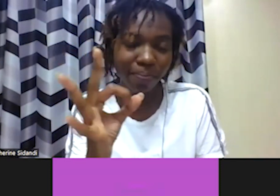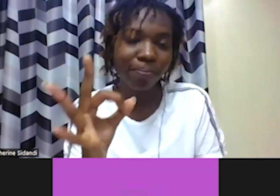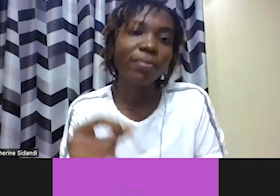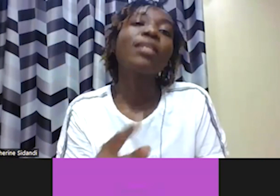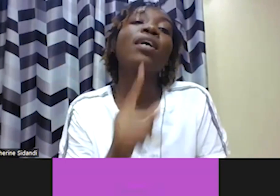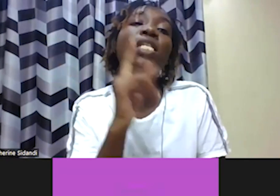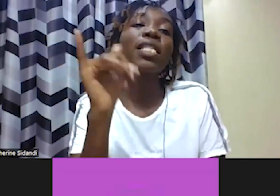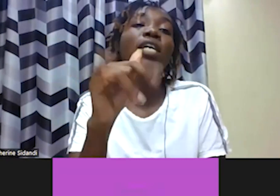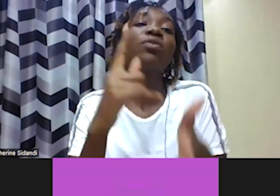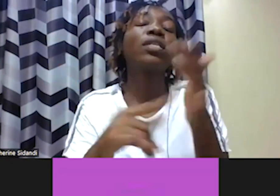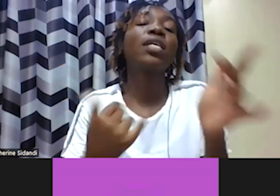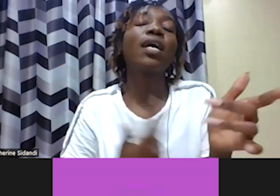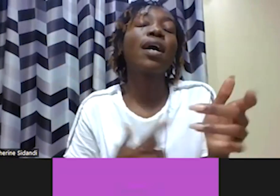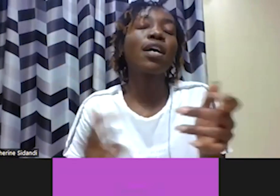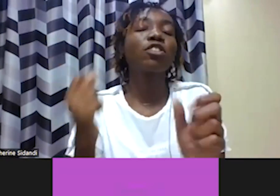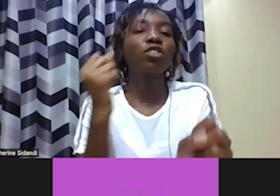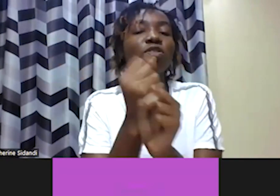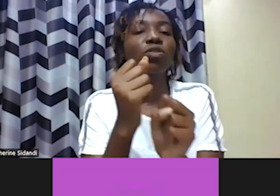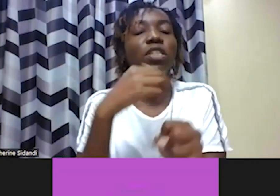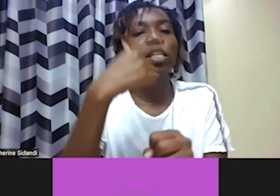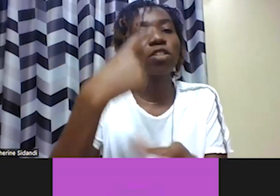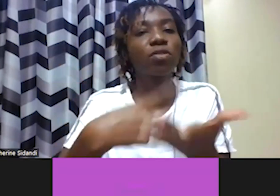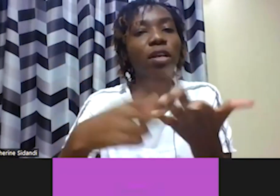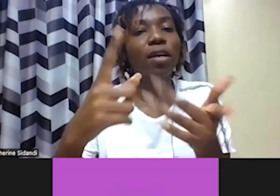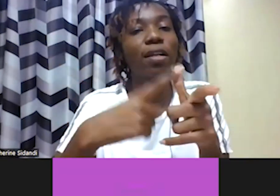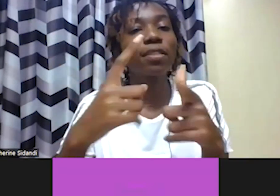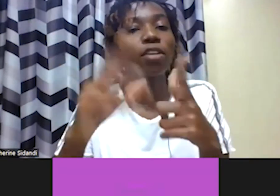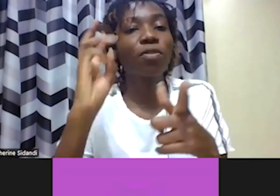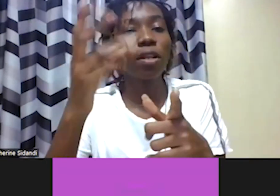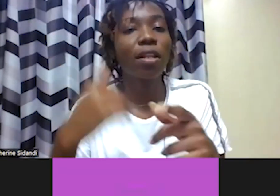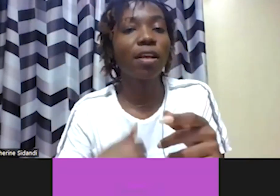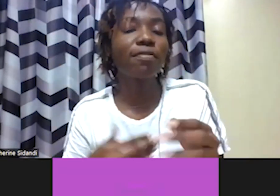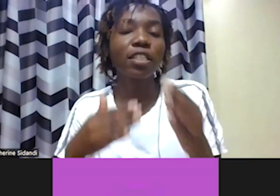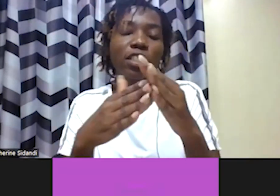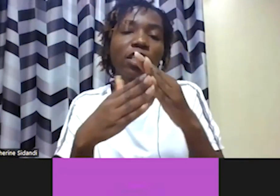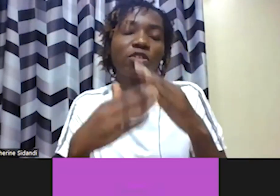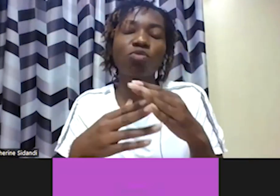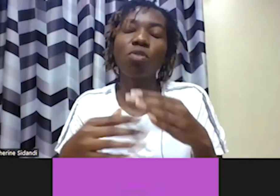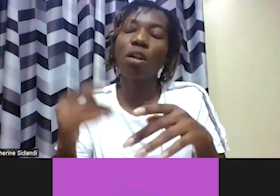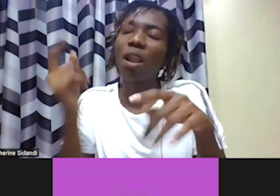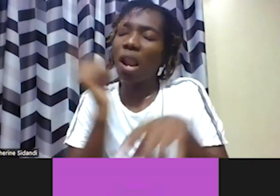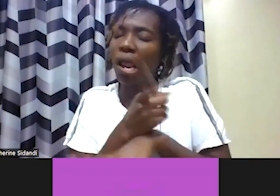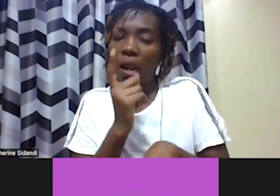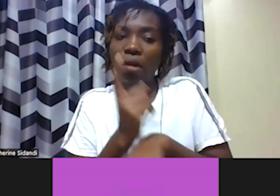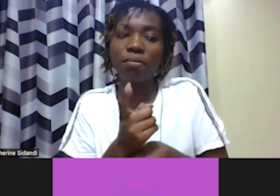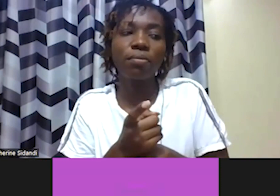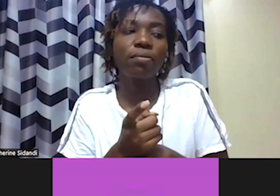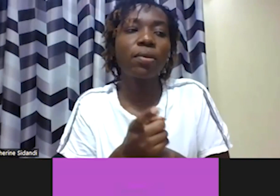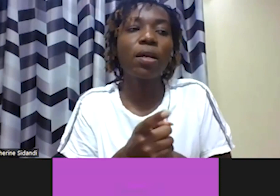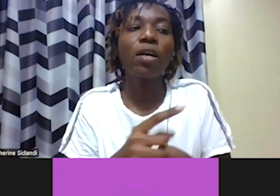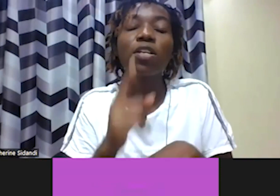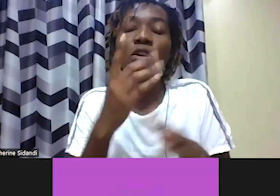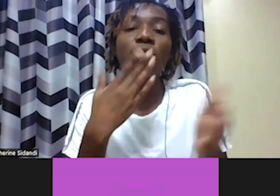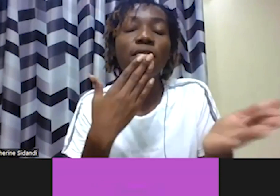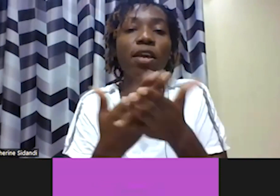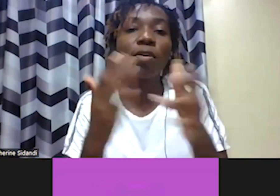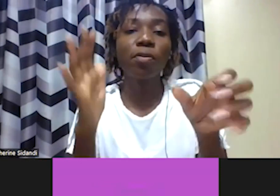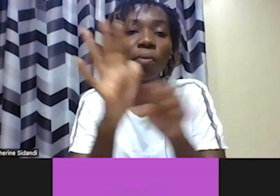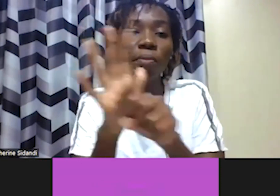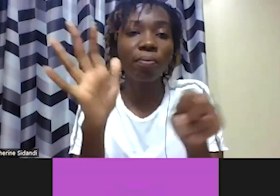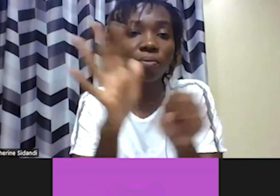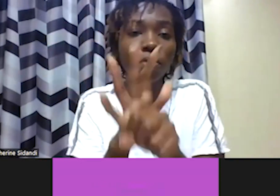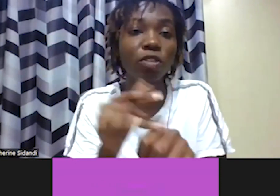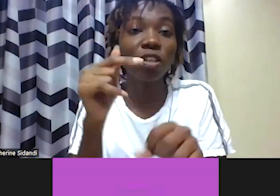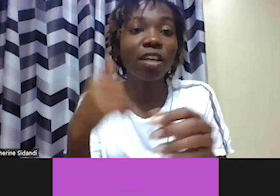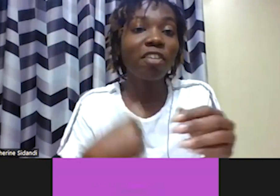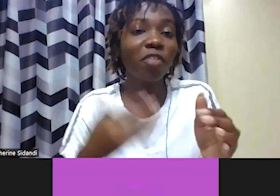be tackling next week. And then after that, we are tackling sexual harassment. So thank you very much. Now, today I don't have